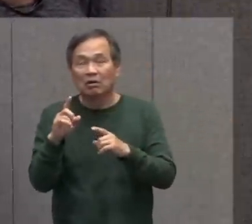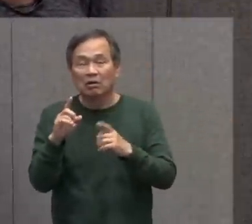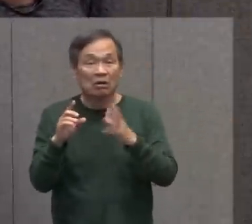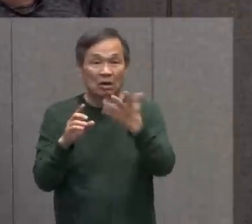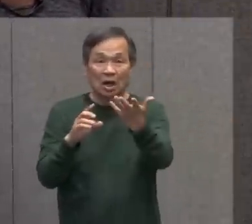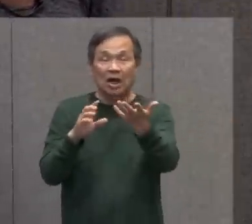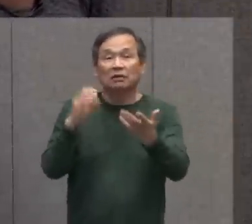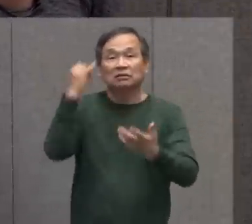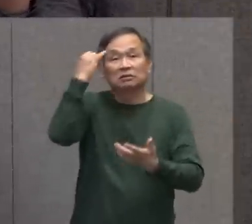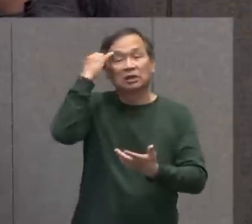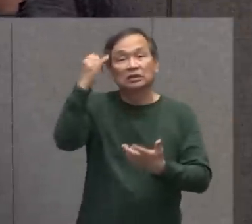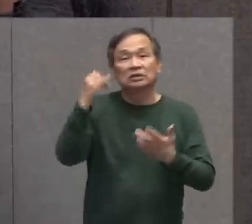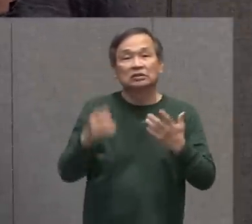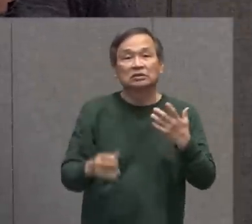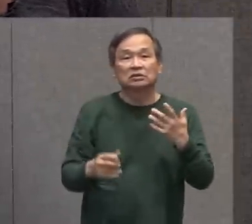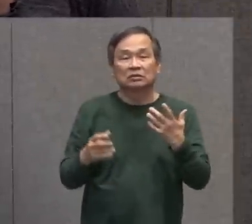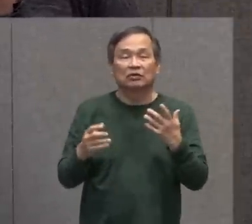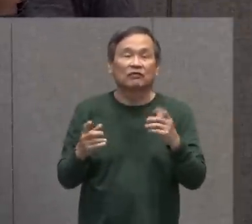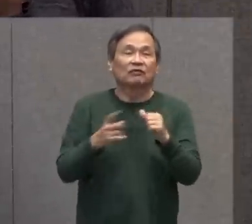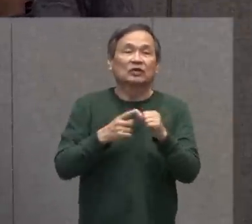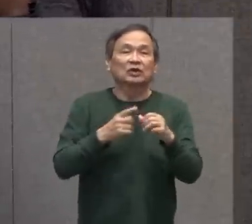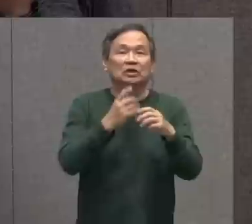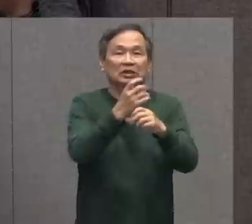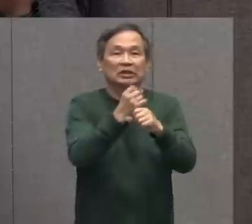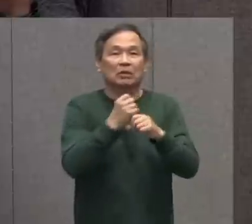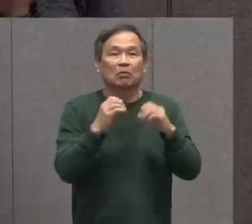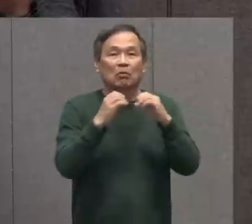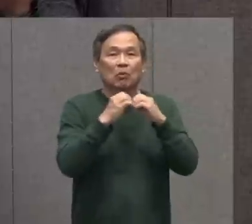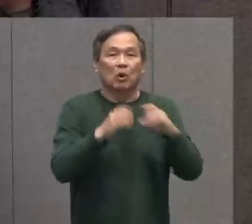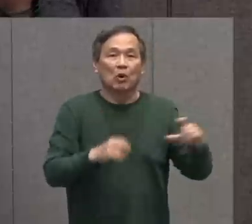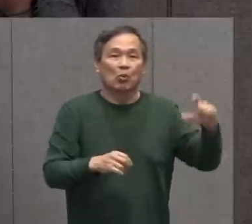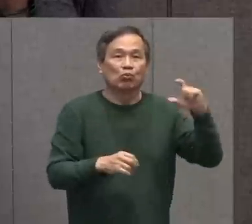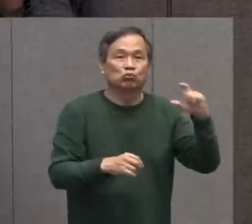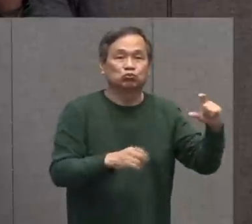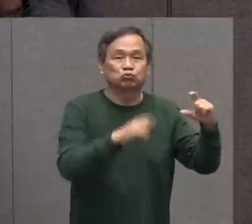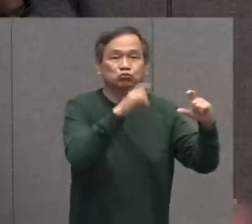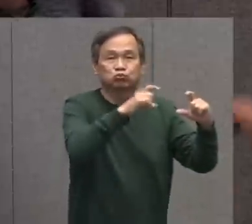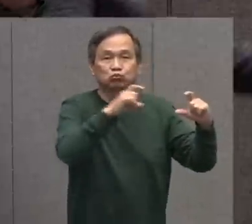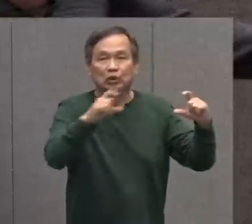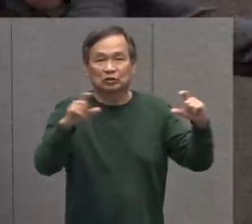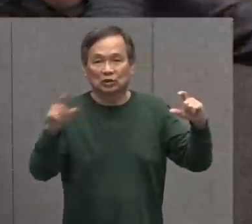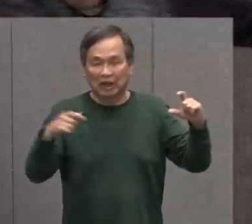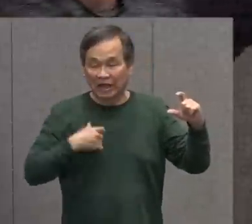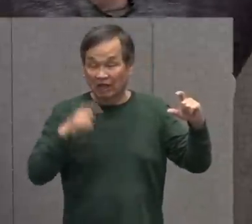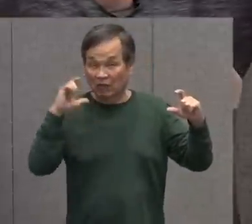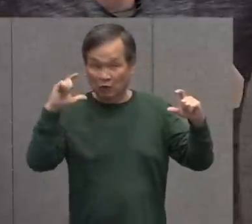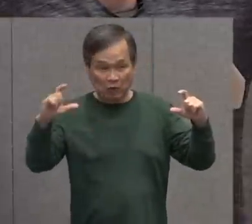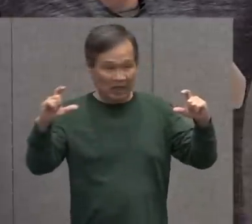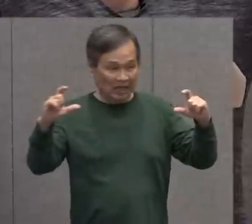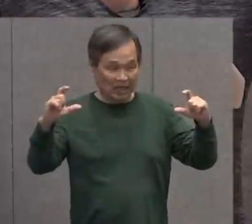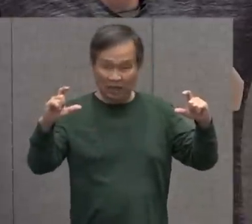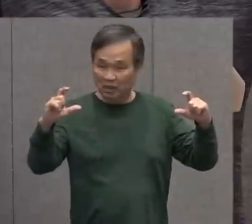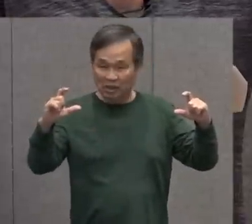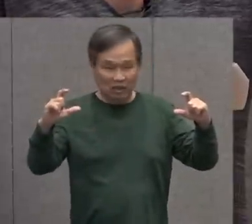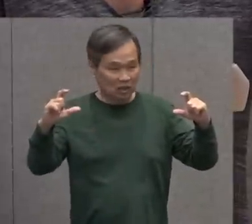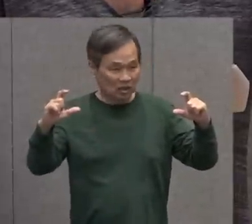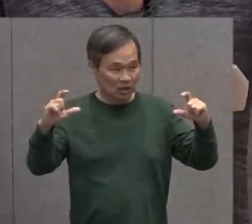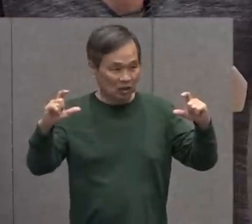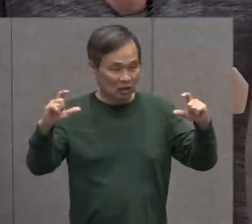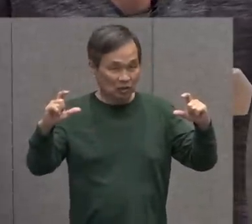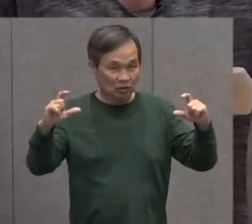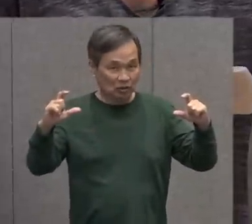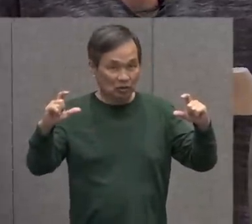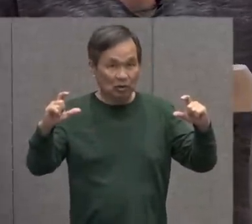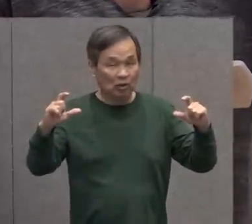adding on some more holes just to get me closer to four? So I could add three more